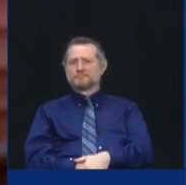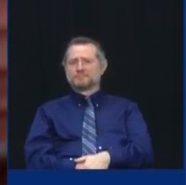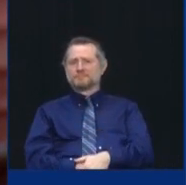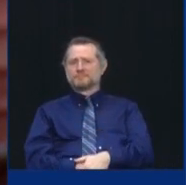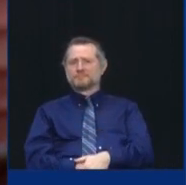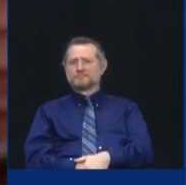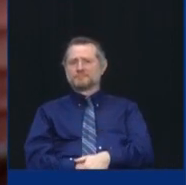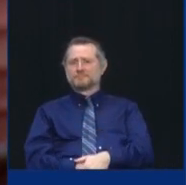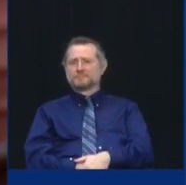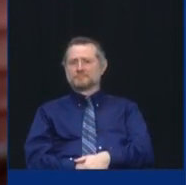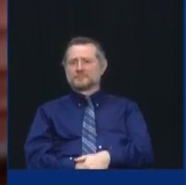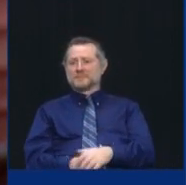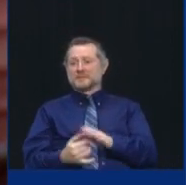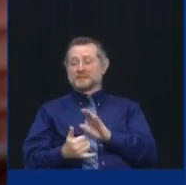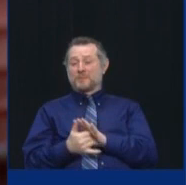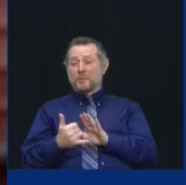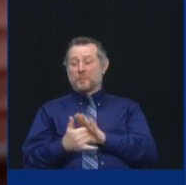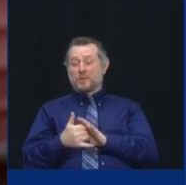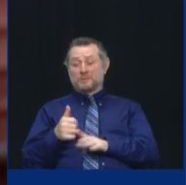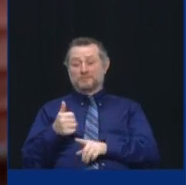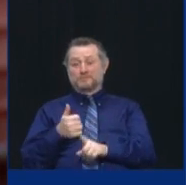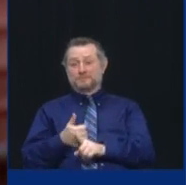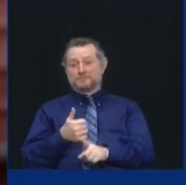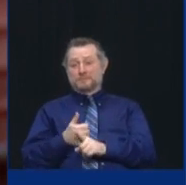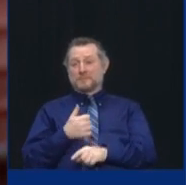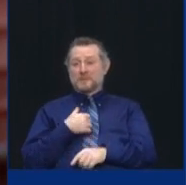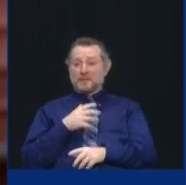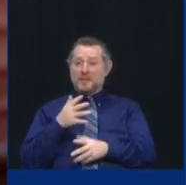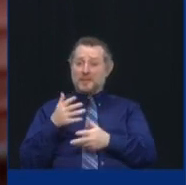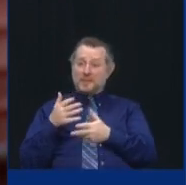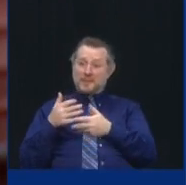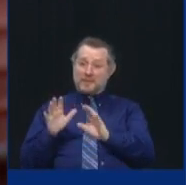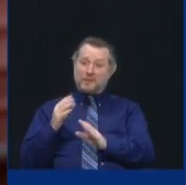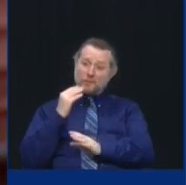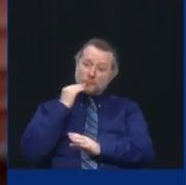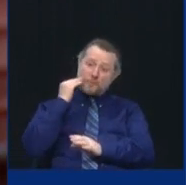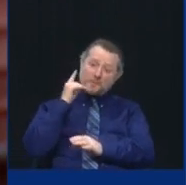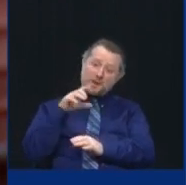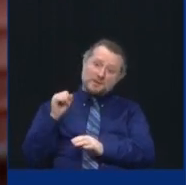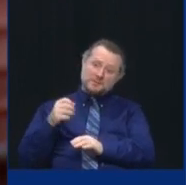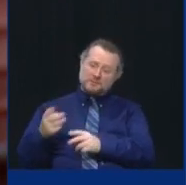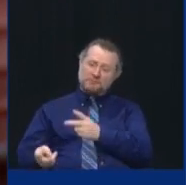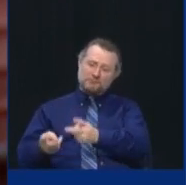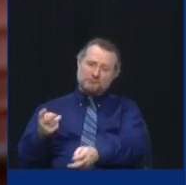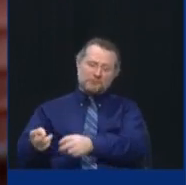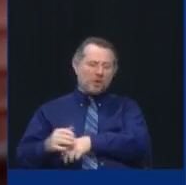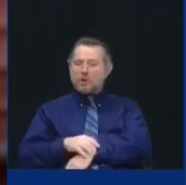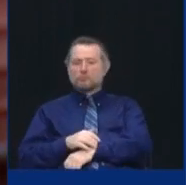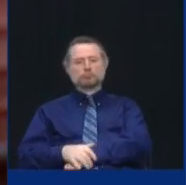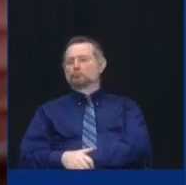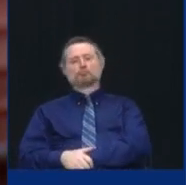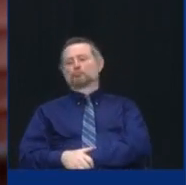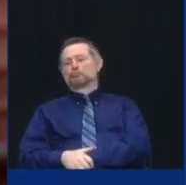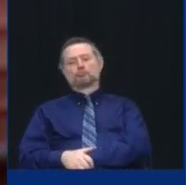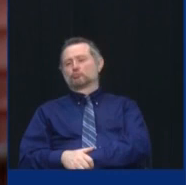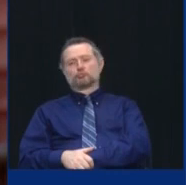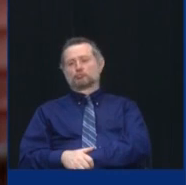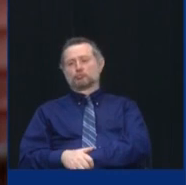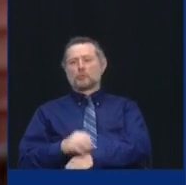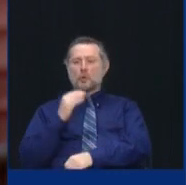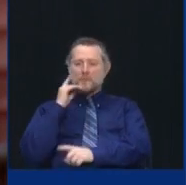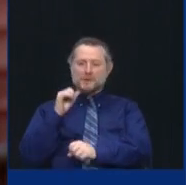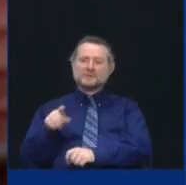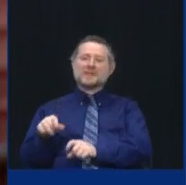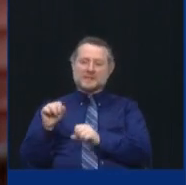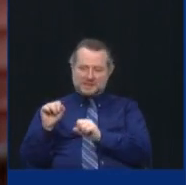The subways are no place for the homeless. The homeless can successfully